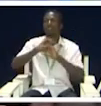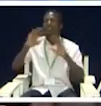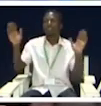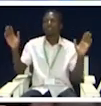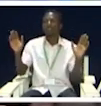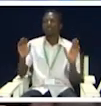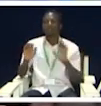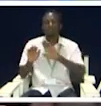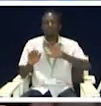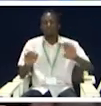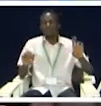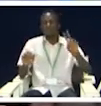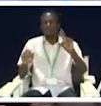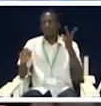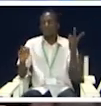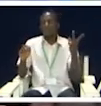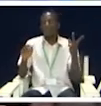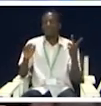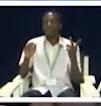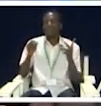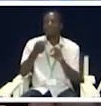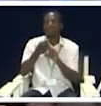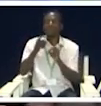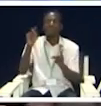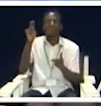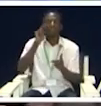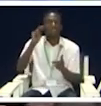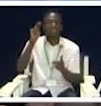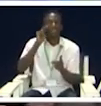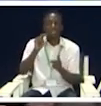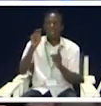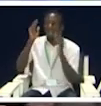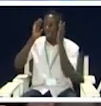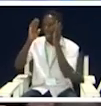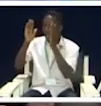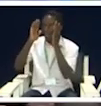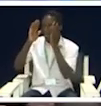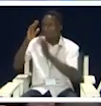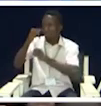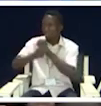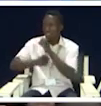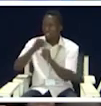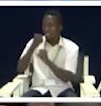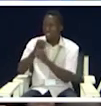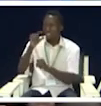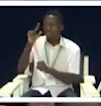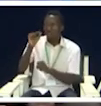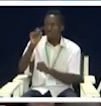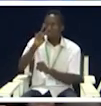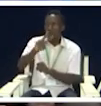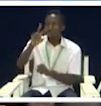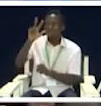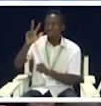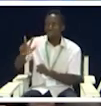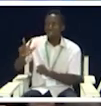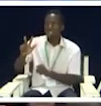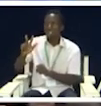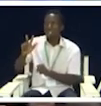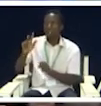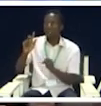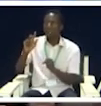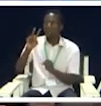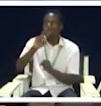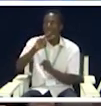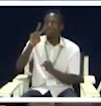Mr. Sheun Jolayemi from Nigeria, they attended the year 2022 convention tagged Perfect